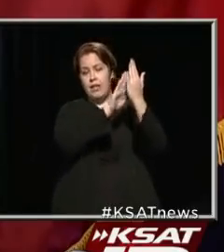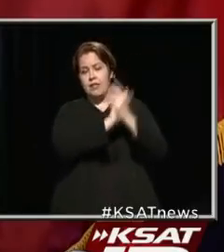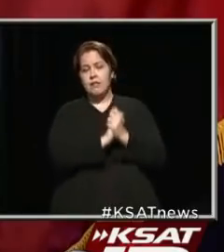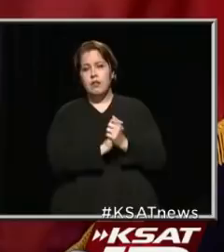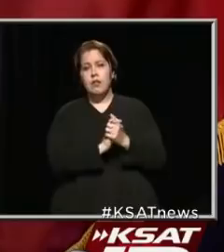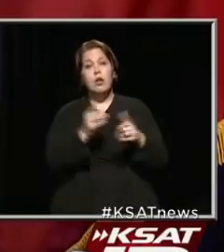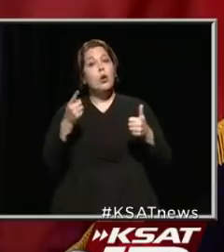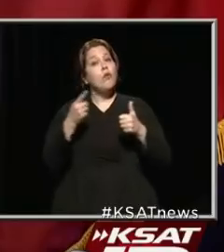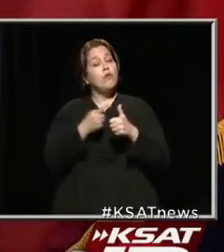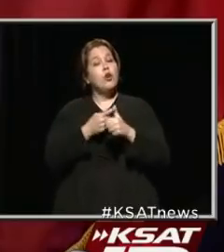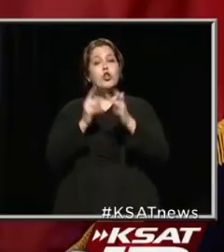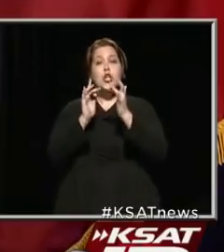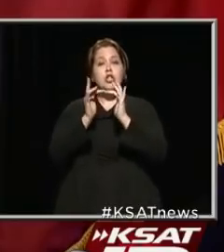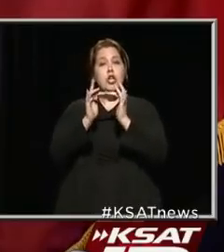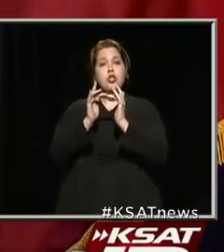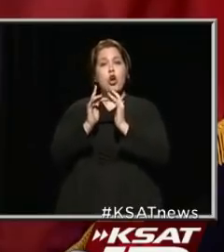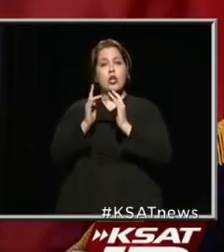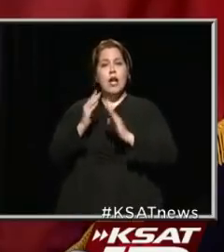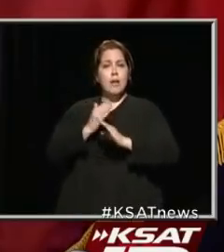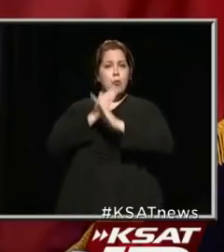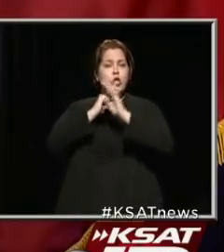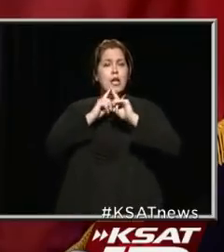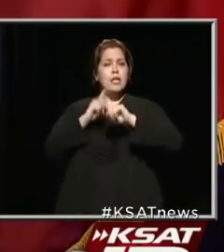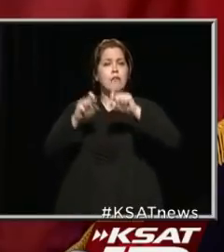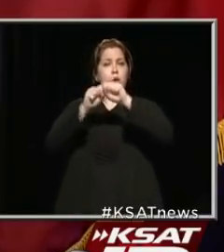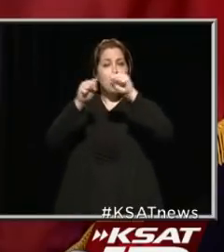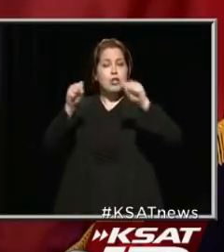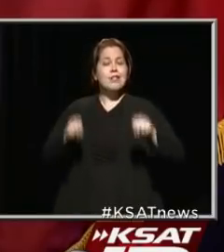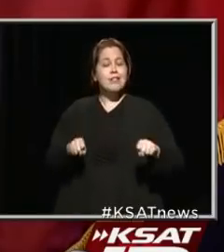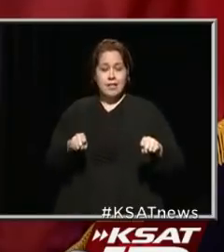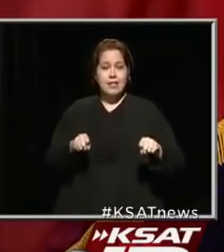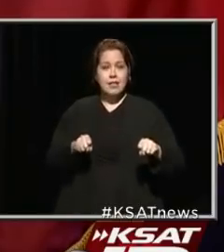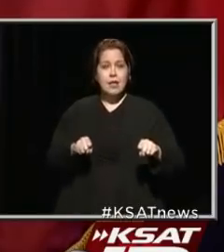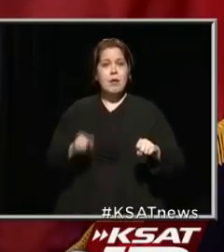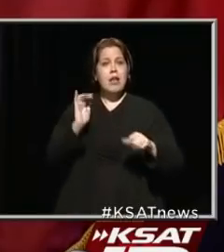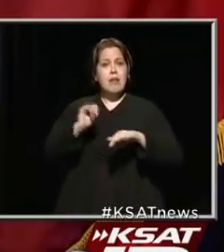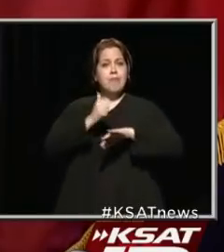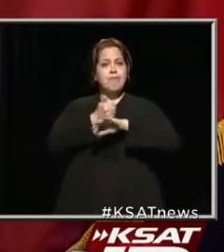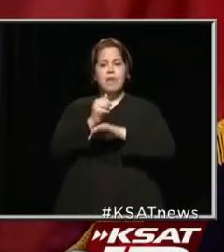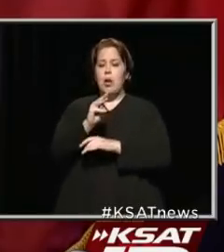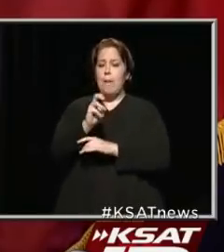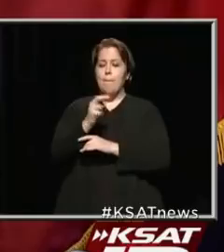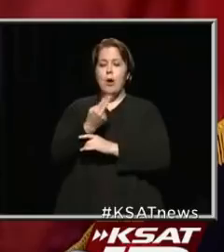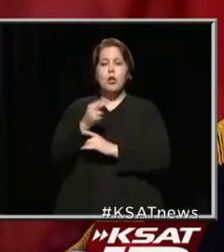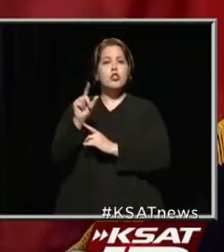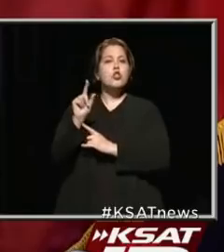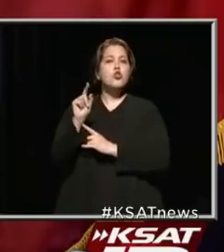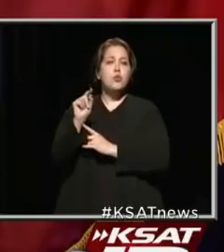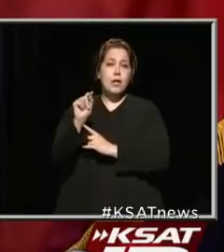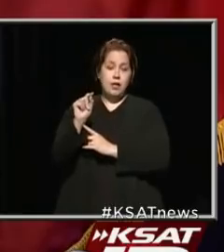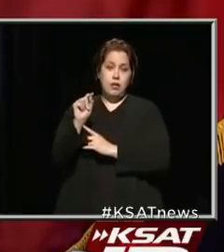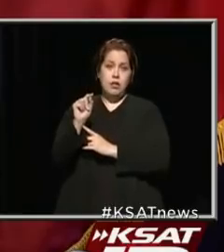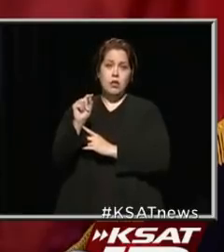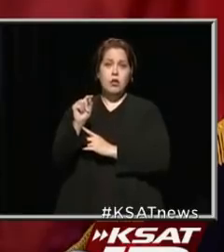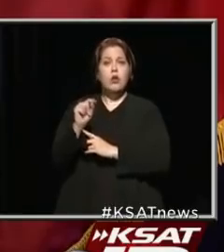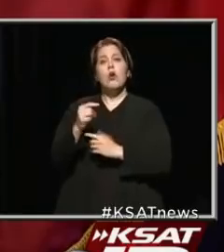First of all, there's an online digital protective order system which went in place on March the 20th. We